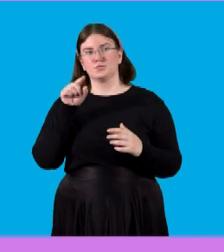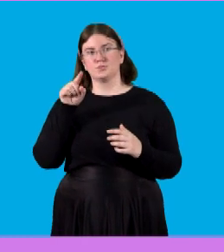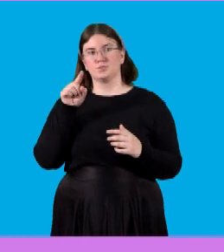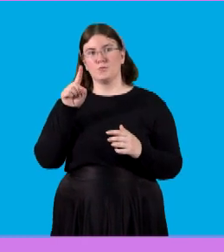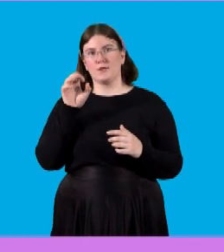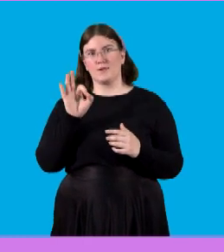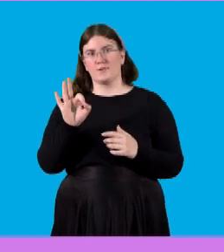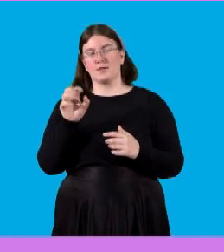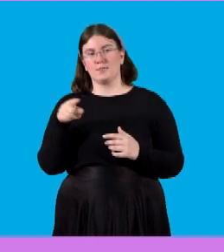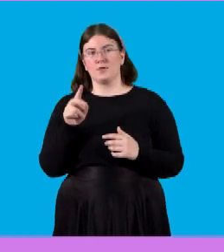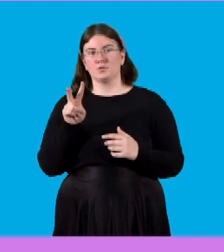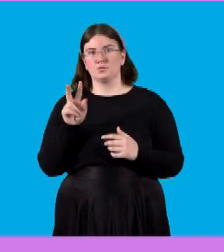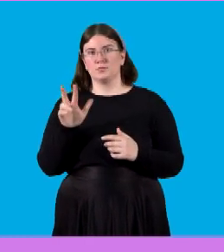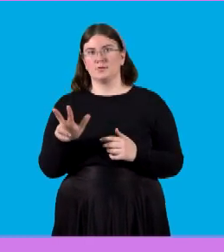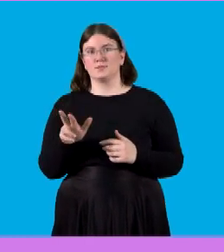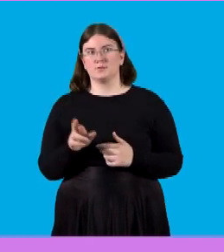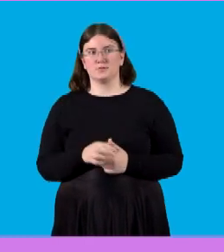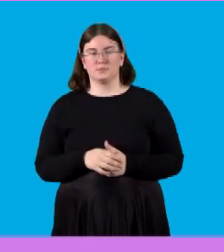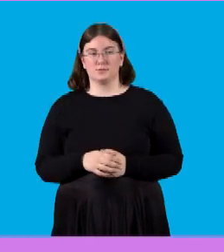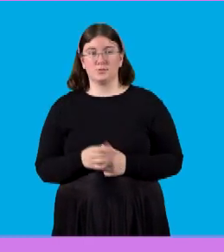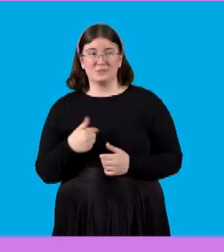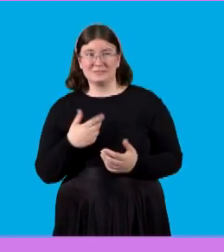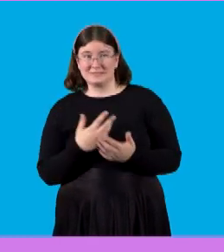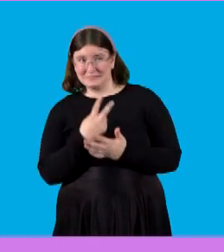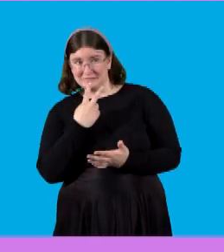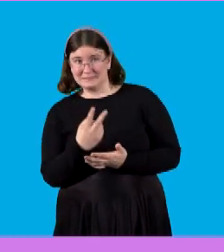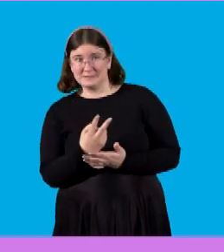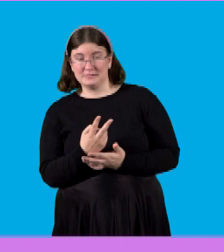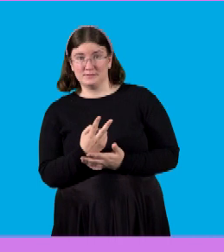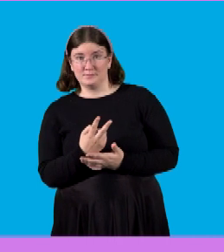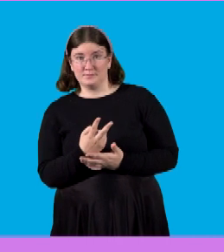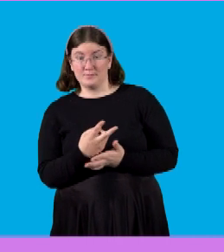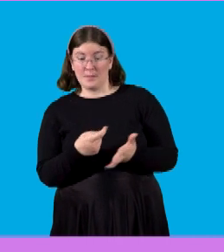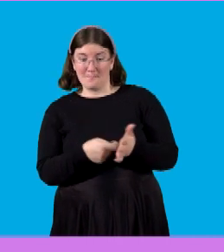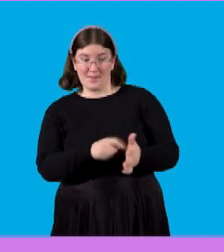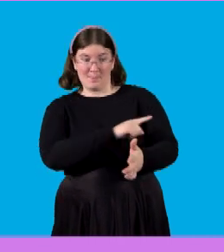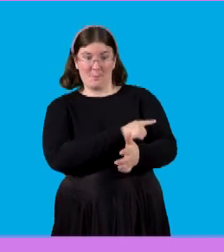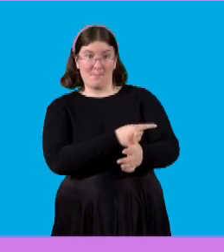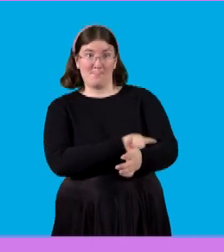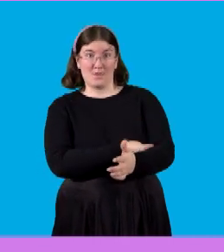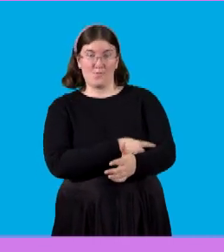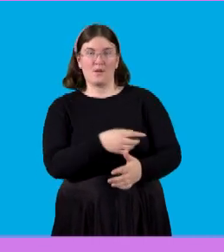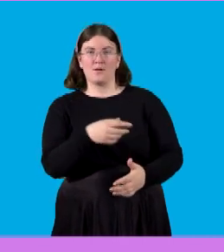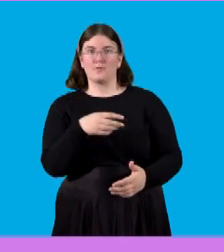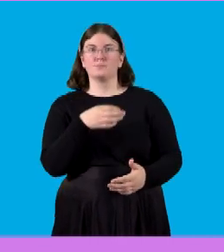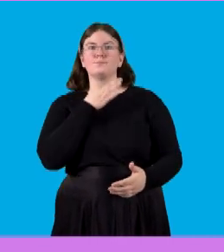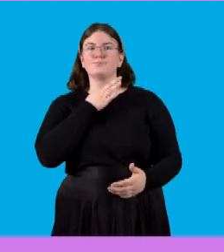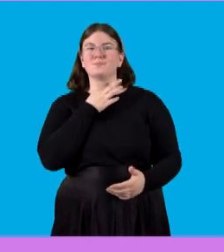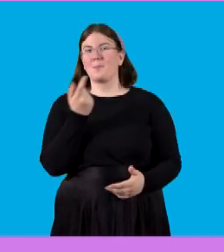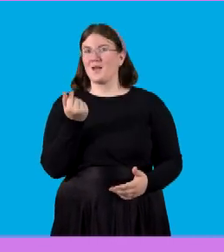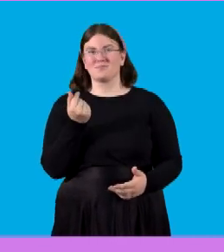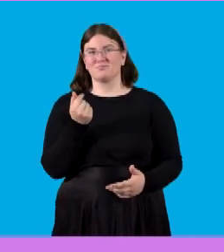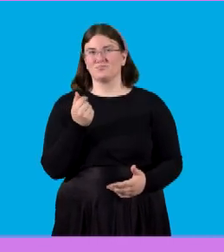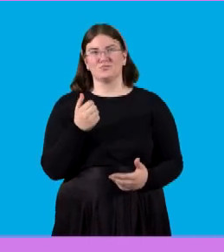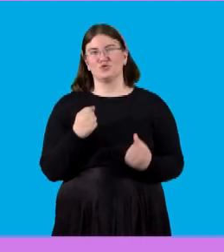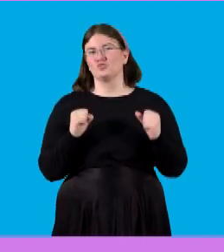rand and 28 cents. So looking at this, we can actually see that the buying power of the pound is